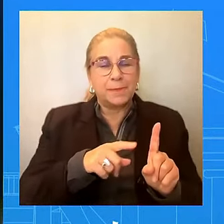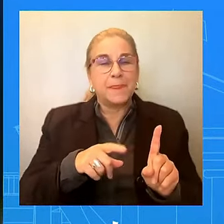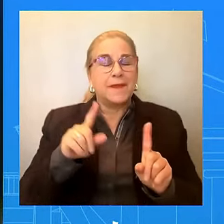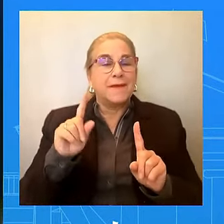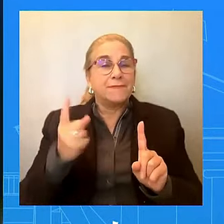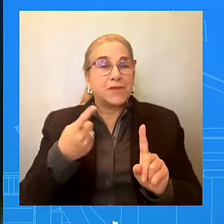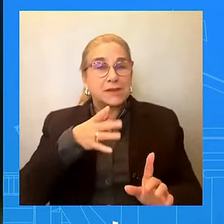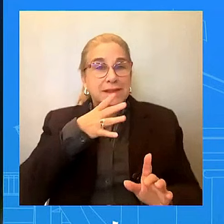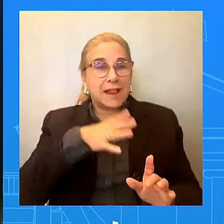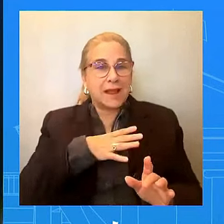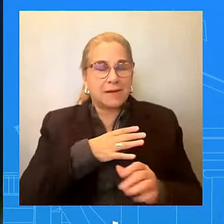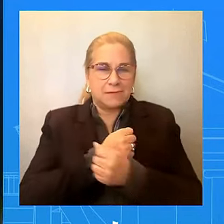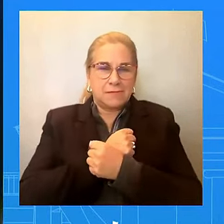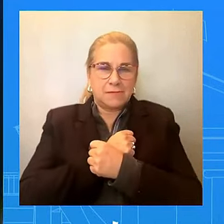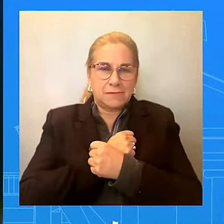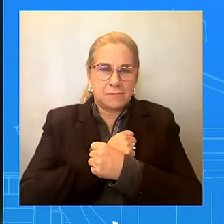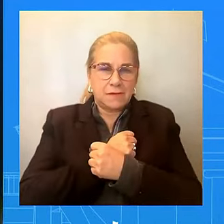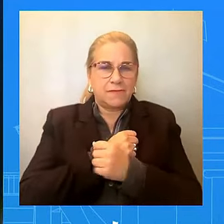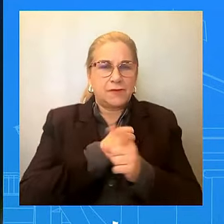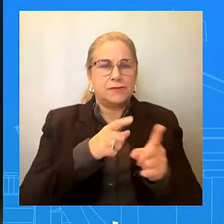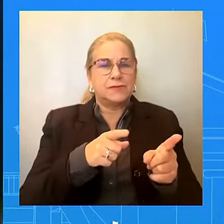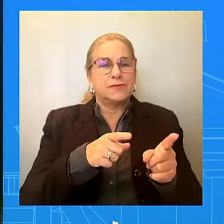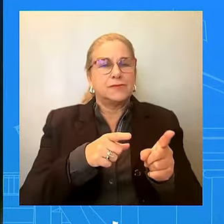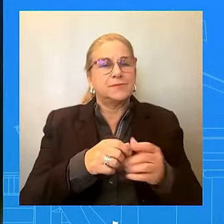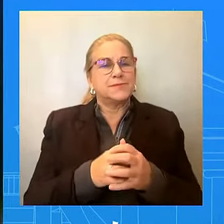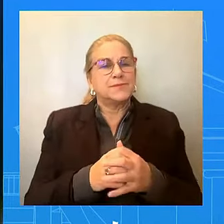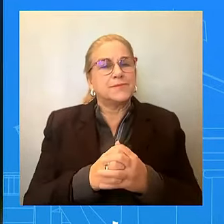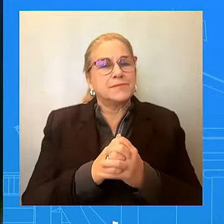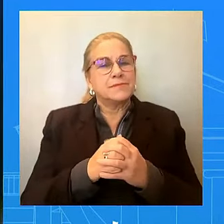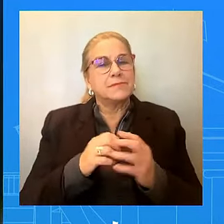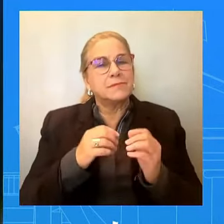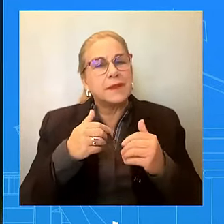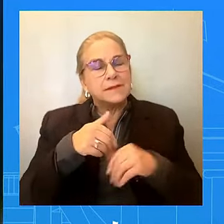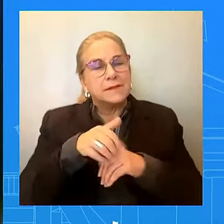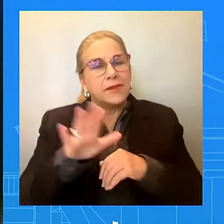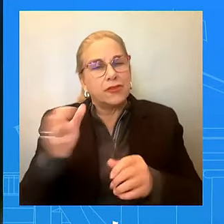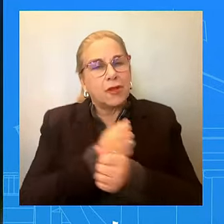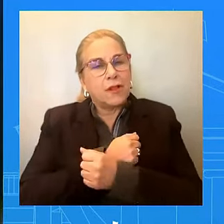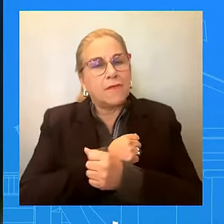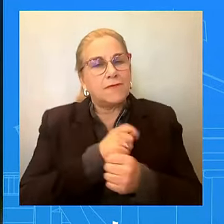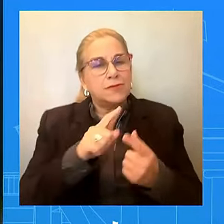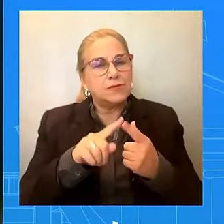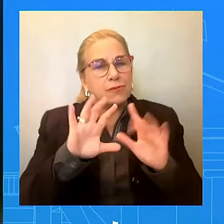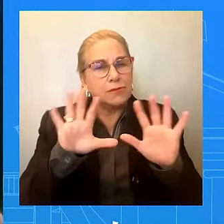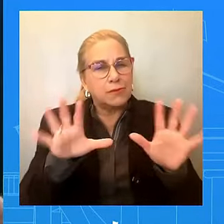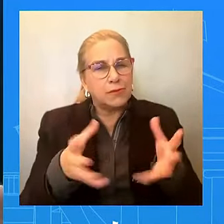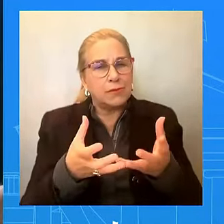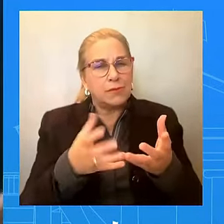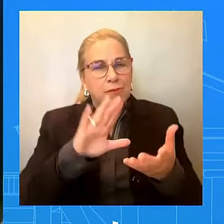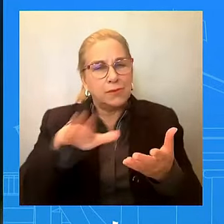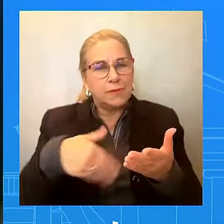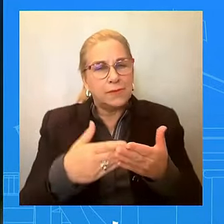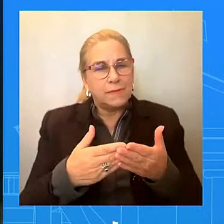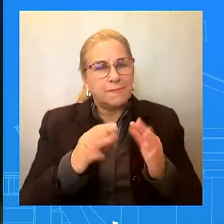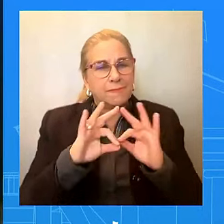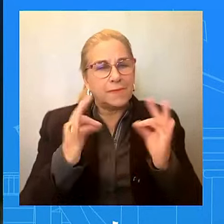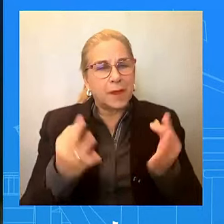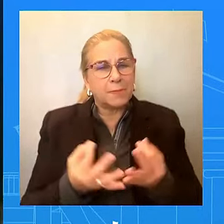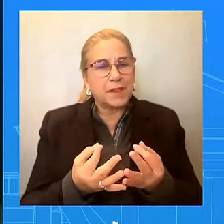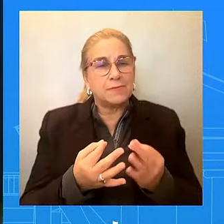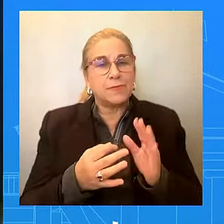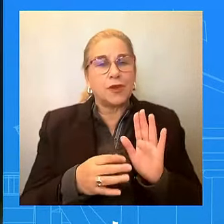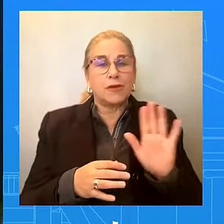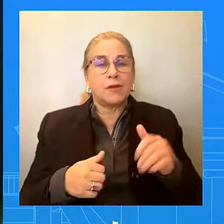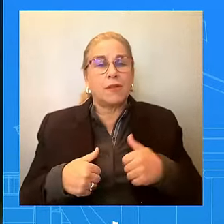and everyone whose life was touched by her strength and service. Now shifting gears to the storm. This